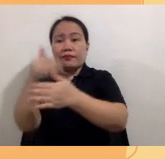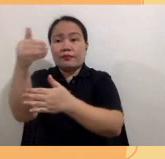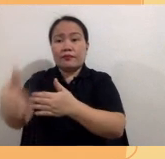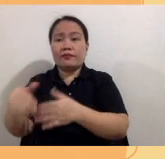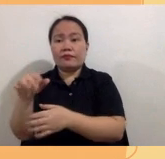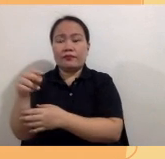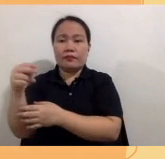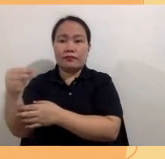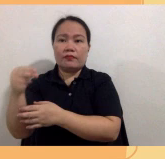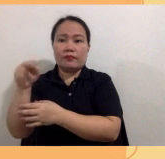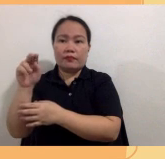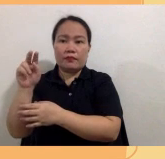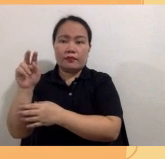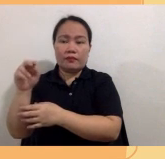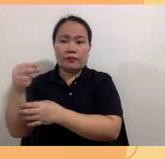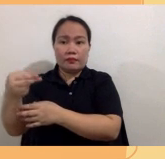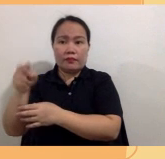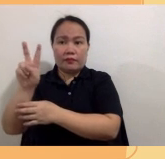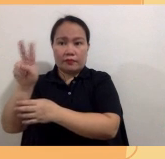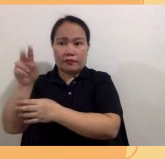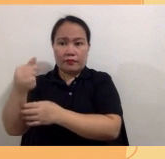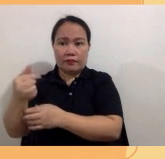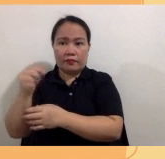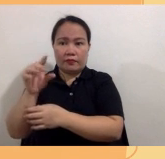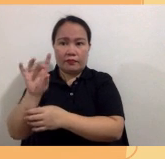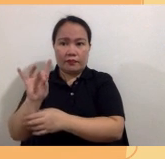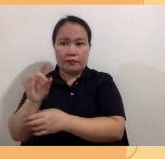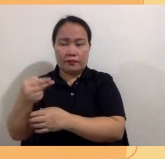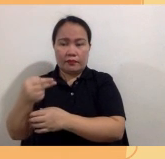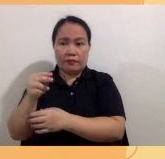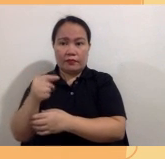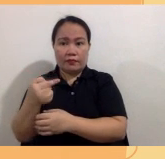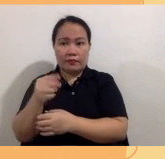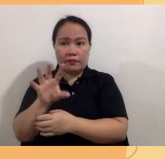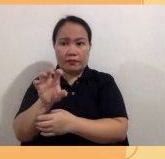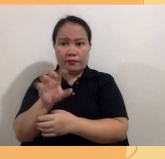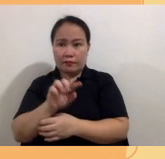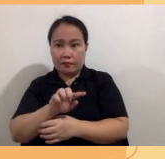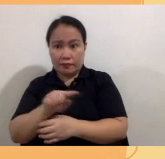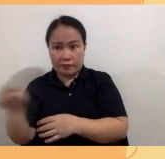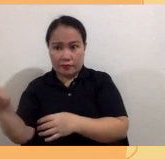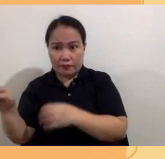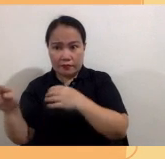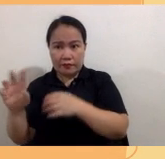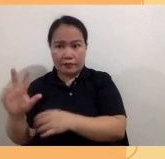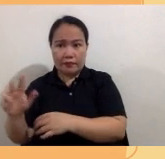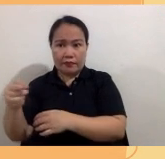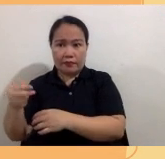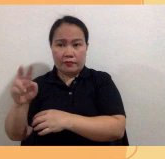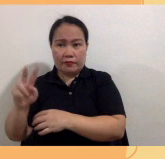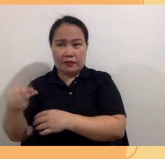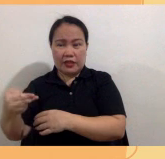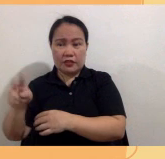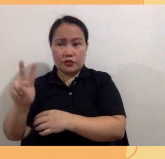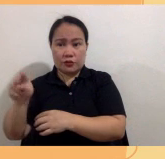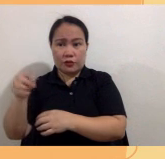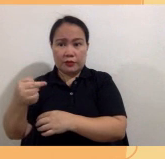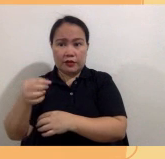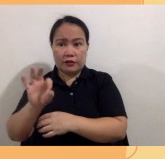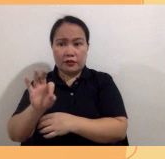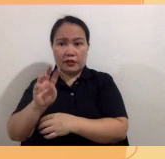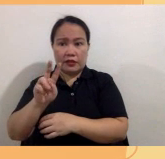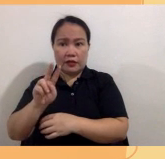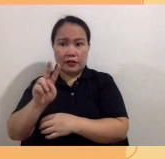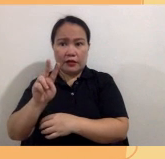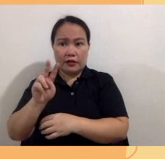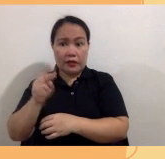h squared plus 8h minus 15 all over 3h squared minus 9h